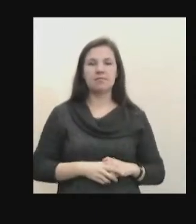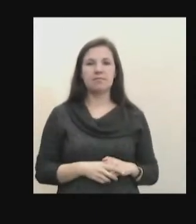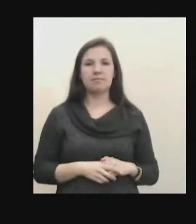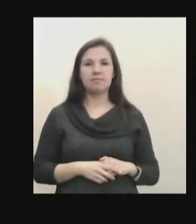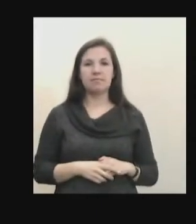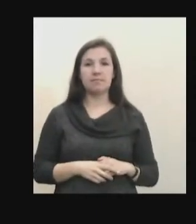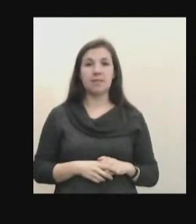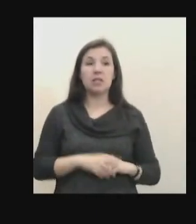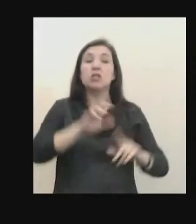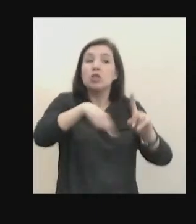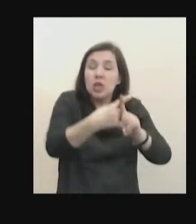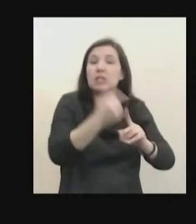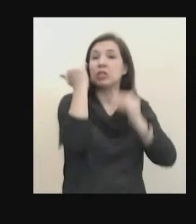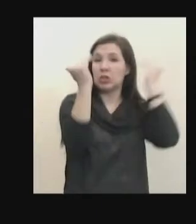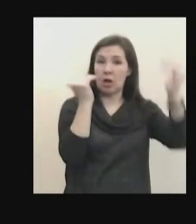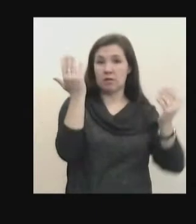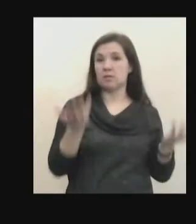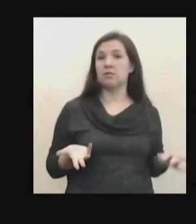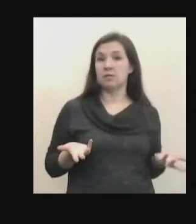adults.